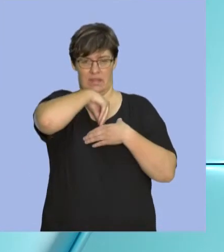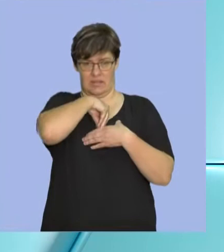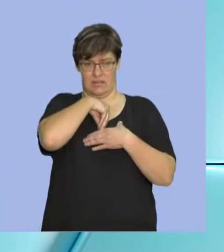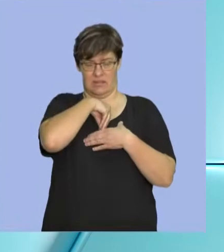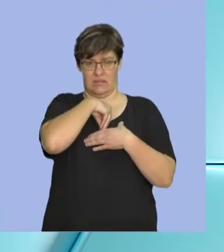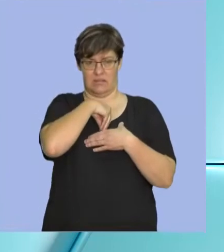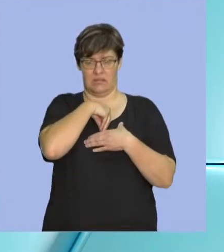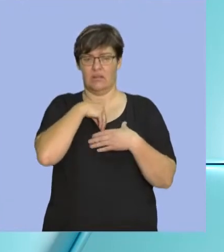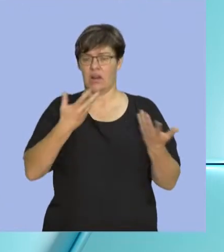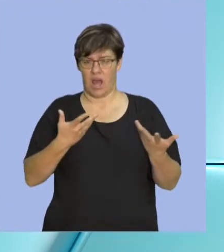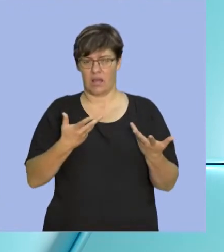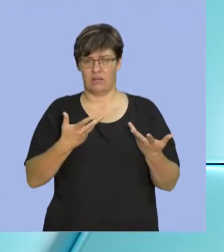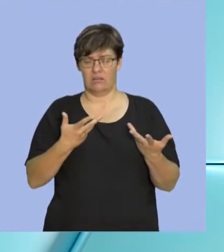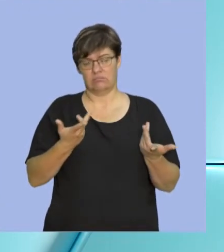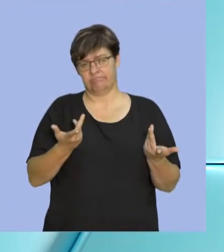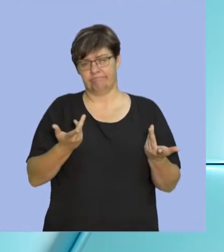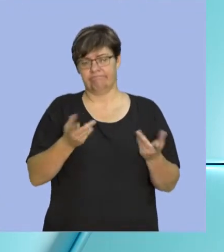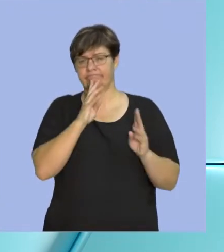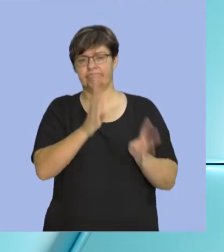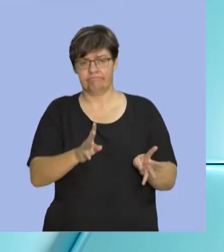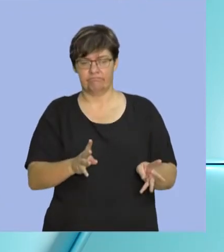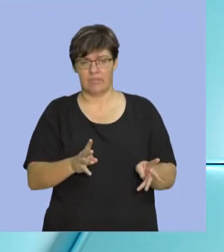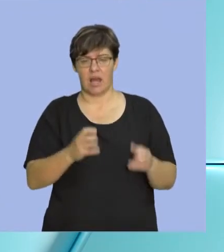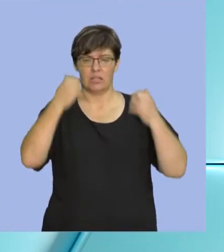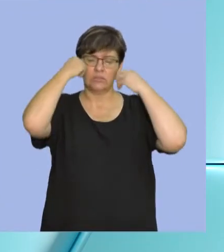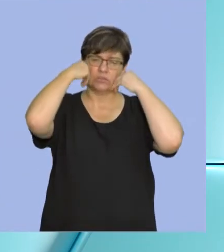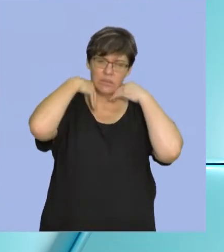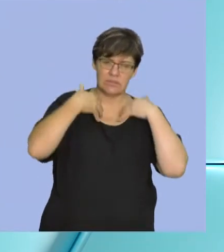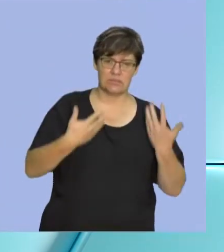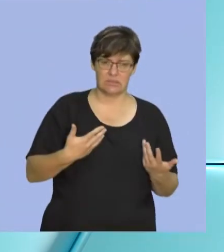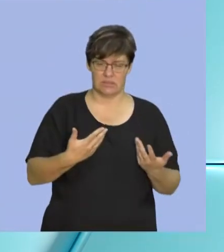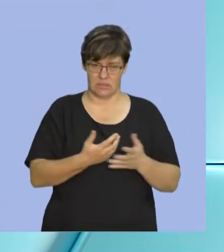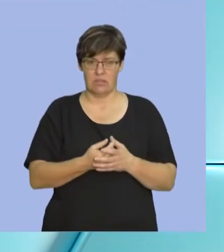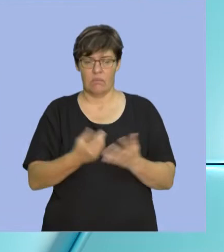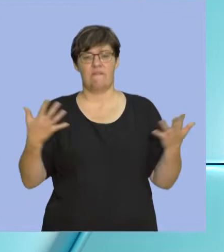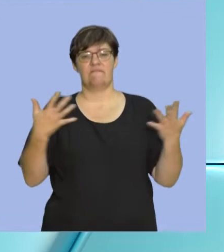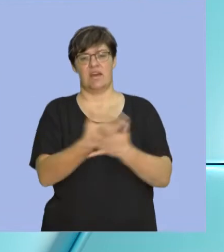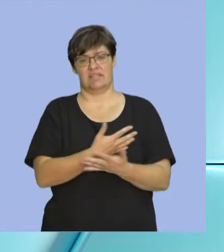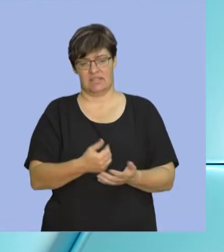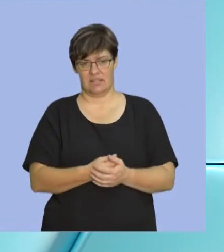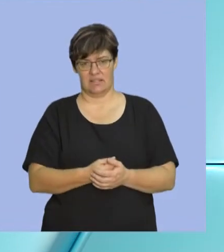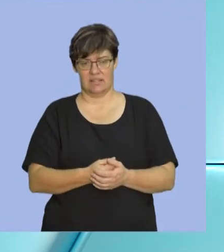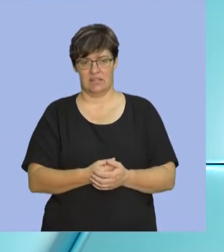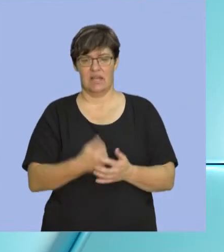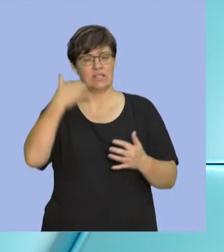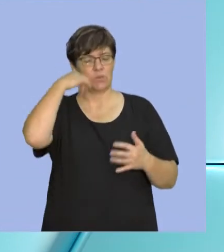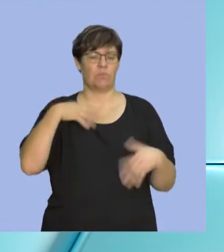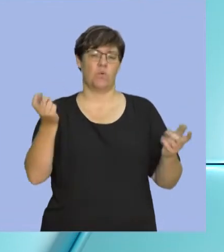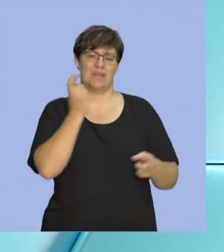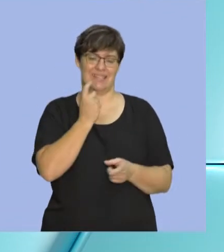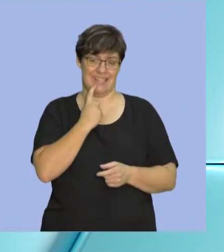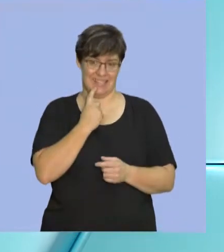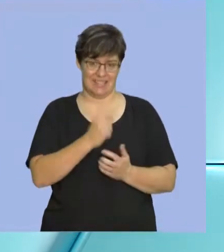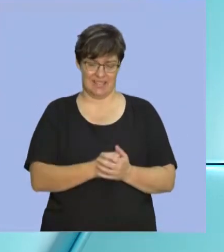simple physiological or exertion. And that means that they generally heat up quicker. You find that they sweat much easier. And that's